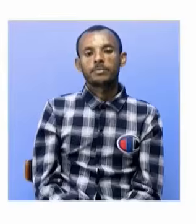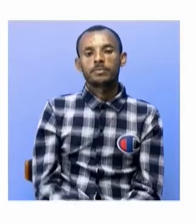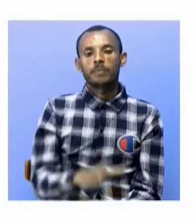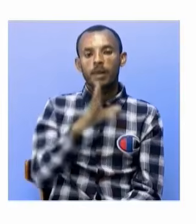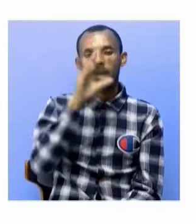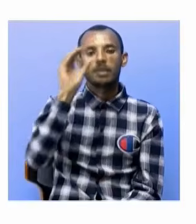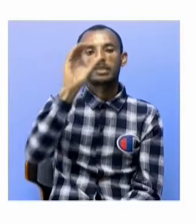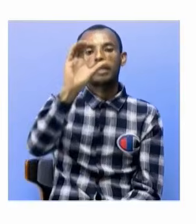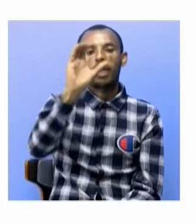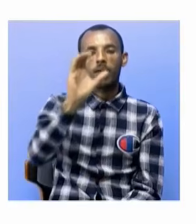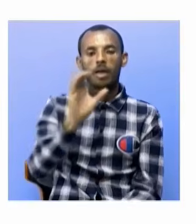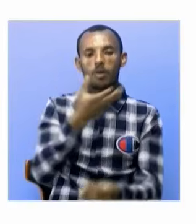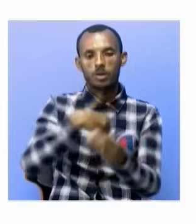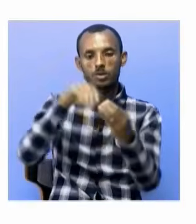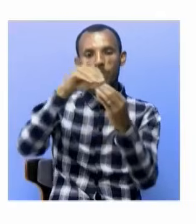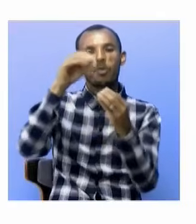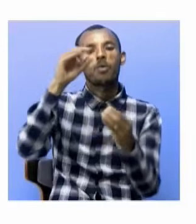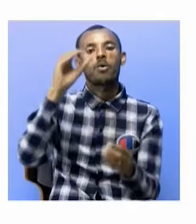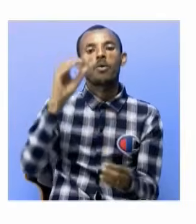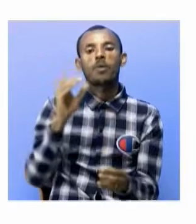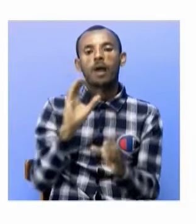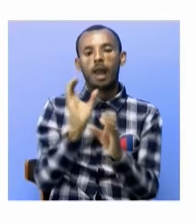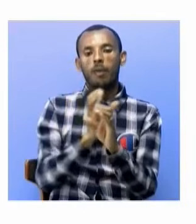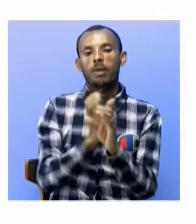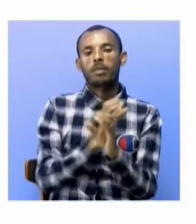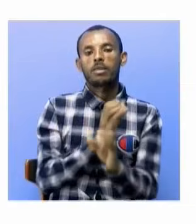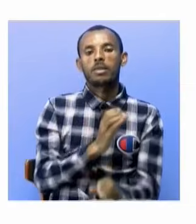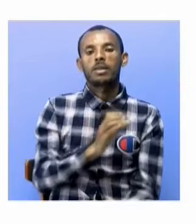And also calculate